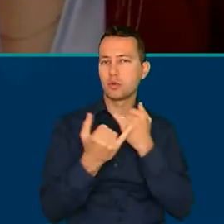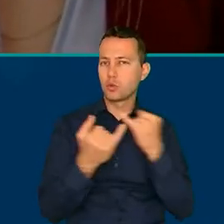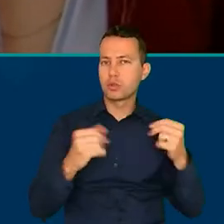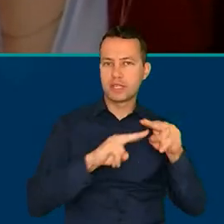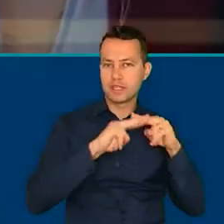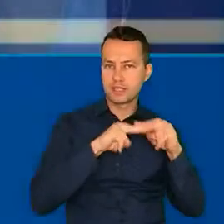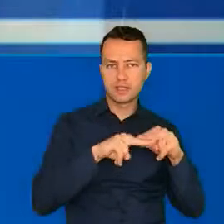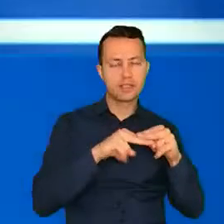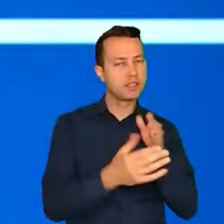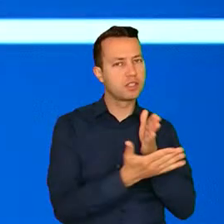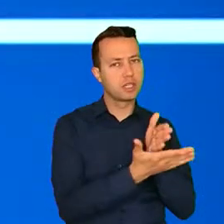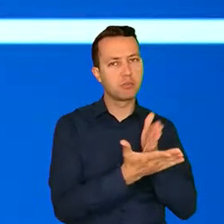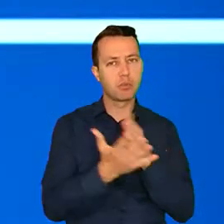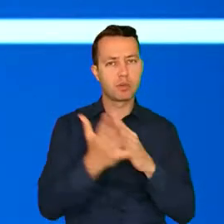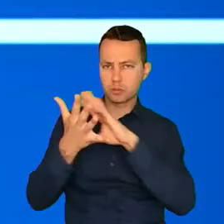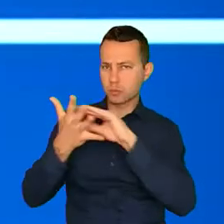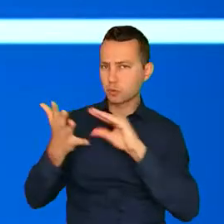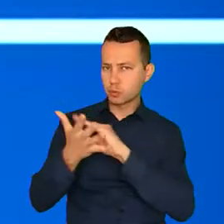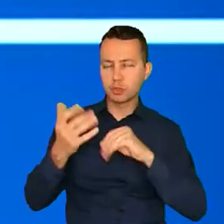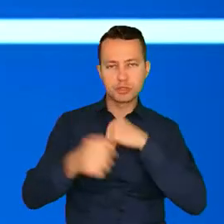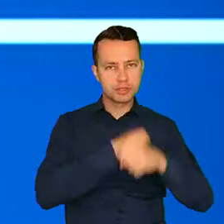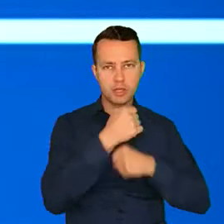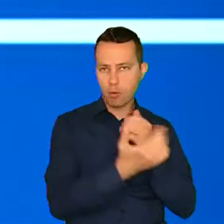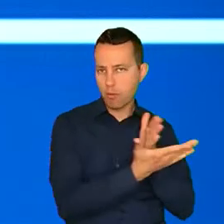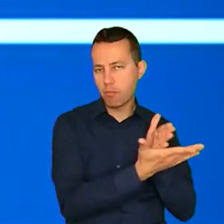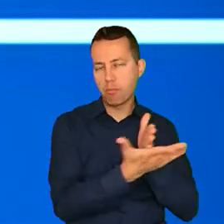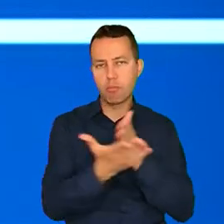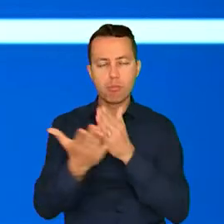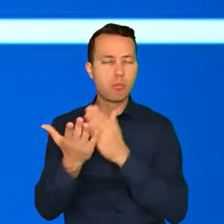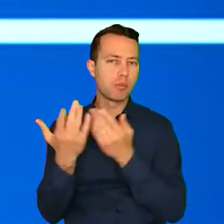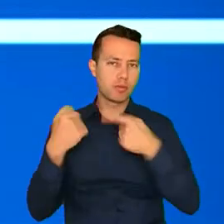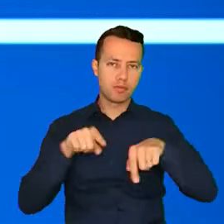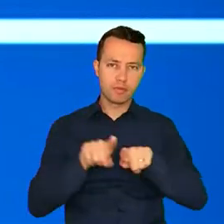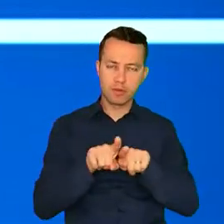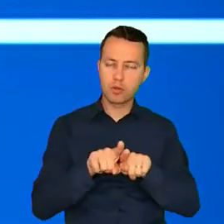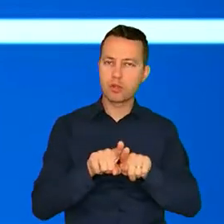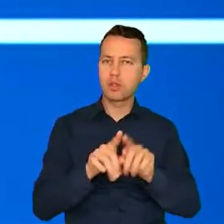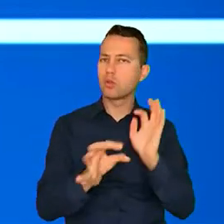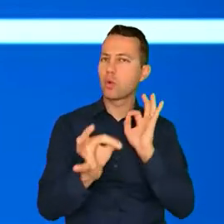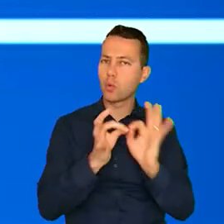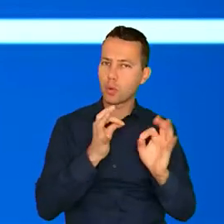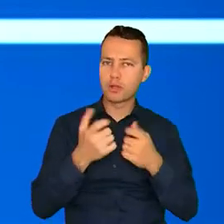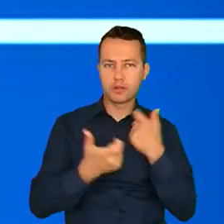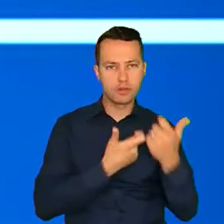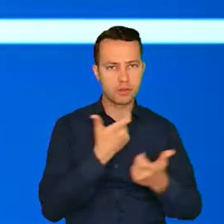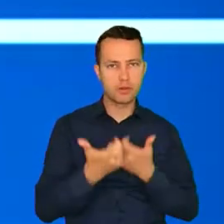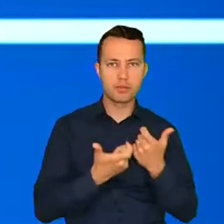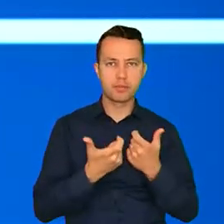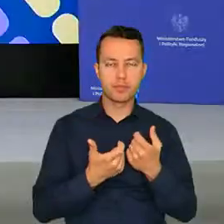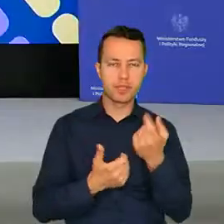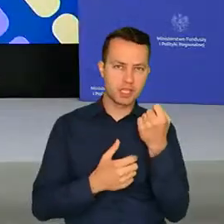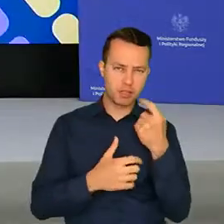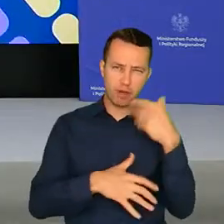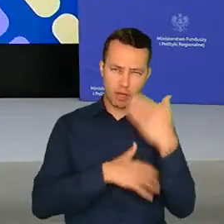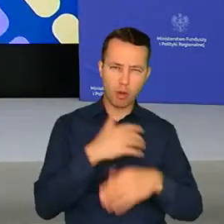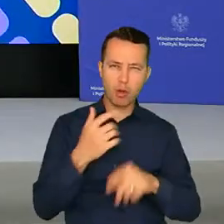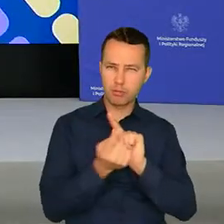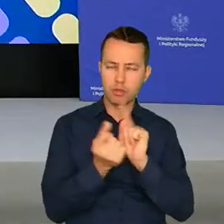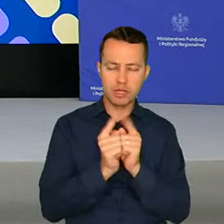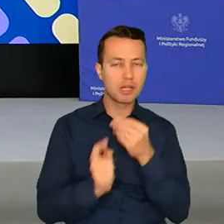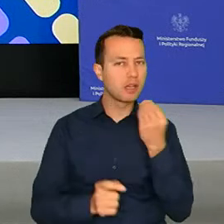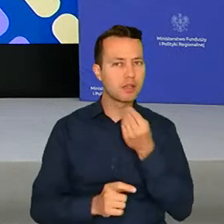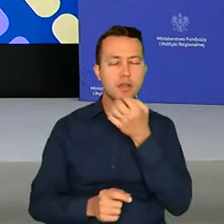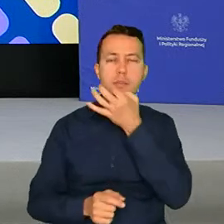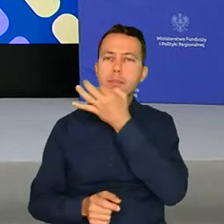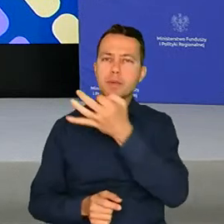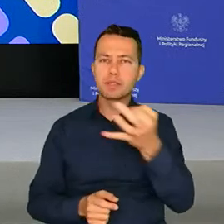and mechanisms that can be helpful in implementation of due diligence. We are coming to an end of our meeting,